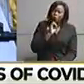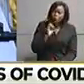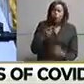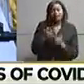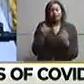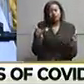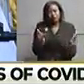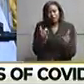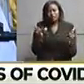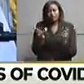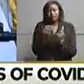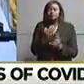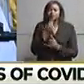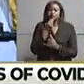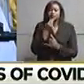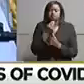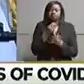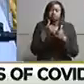was eating.